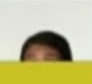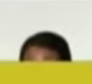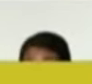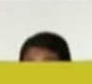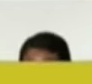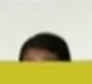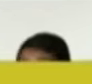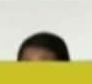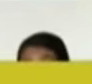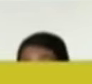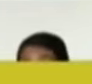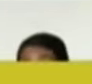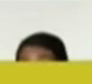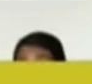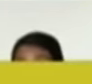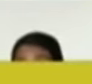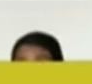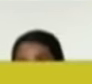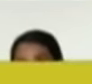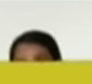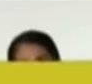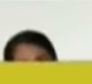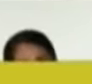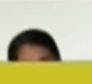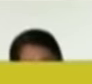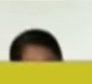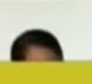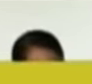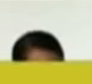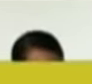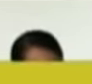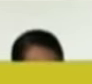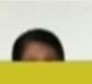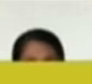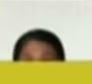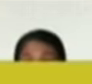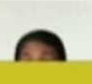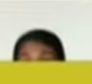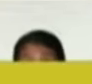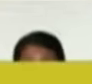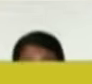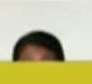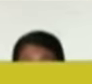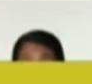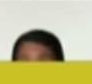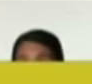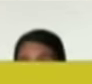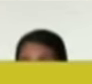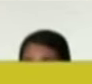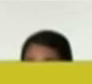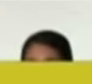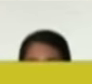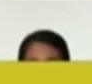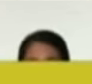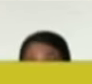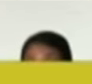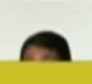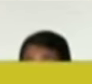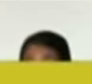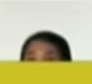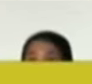and will transcend this event. But we wanted to explain to the population the reasons why we are not going to attend this